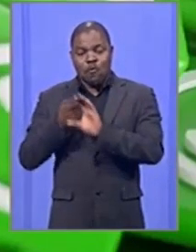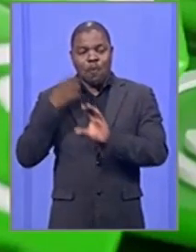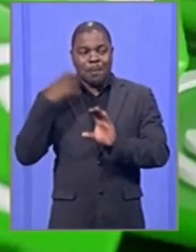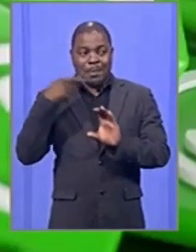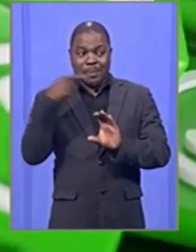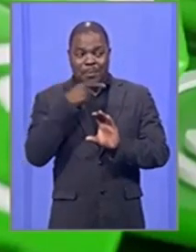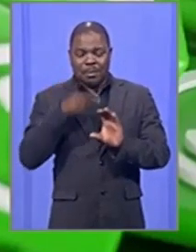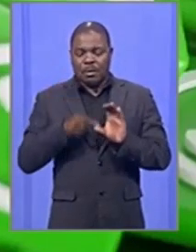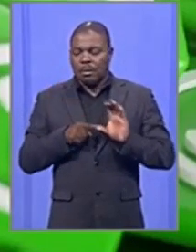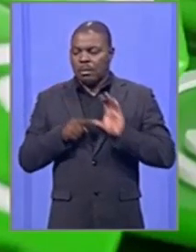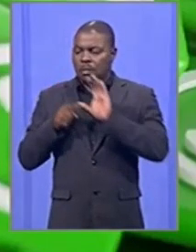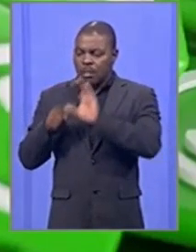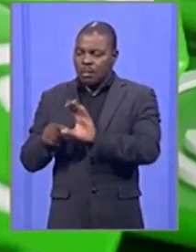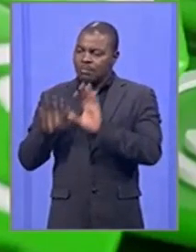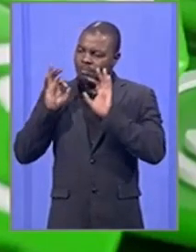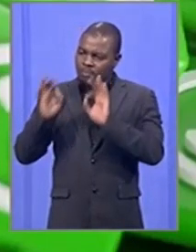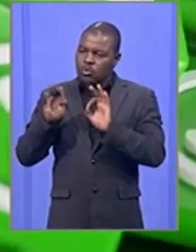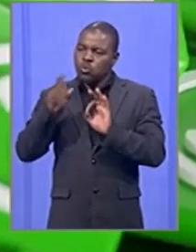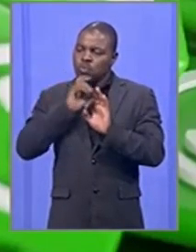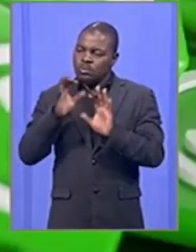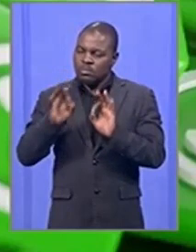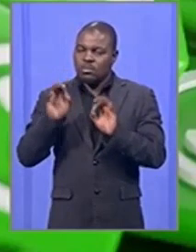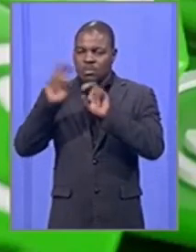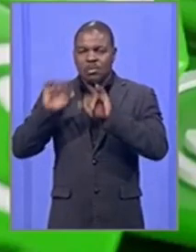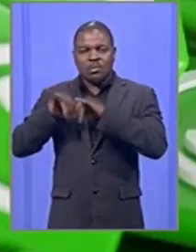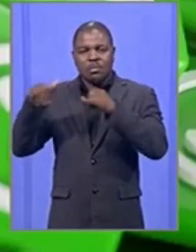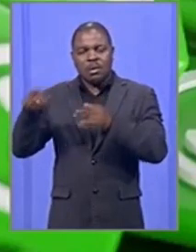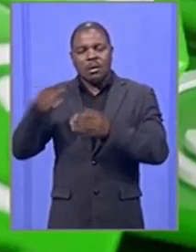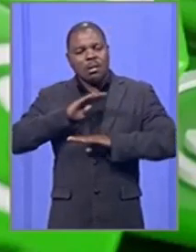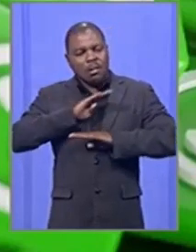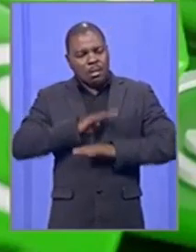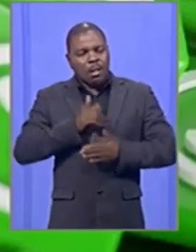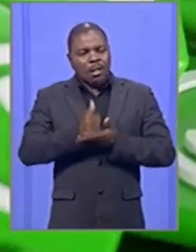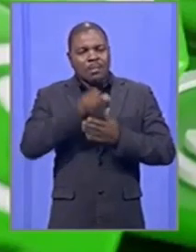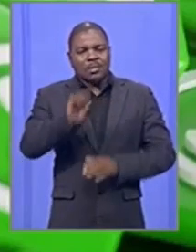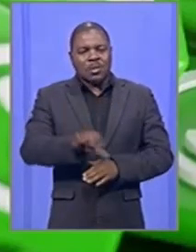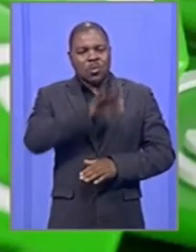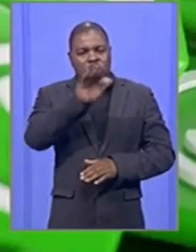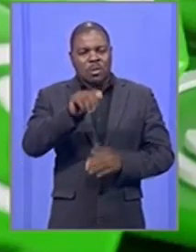e fitlhe matsogong a Eskom e kgone gore e re imolole mathateng a na a motlakase.